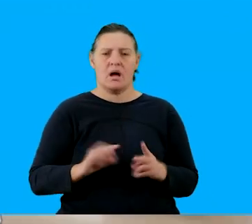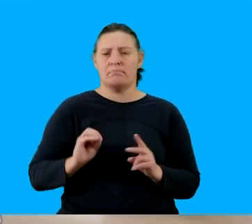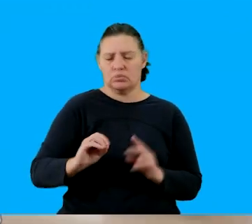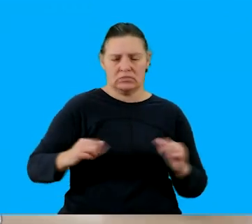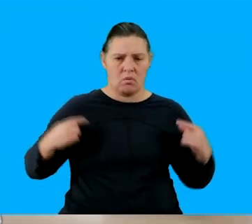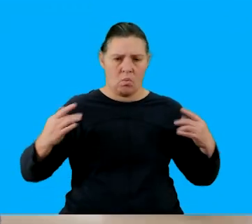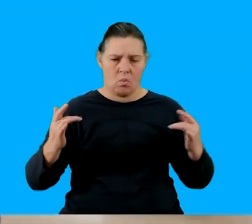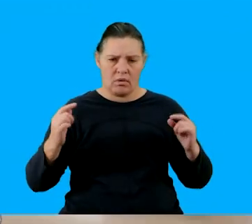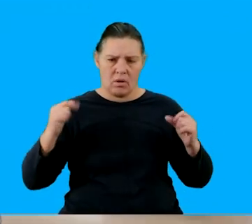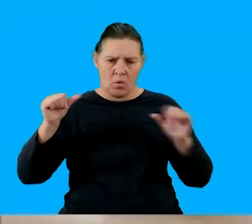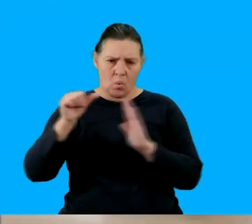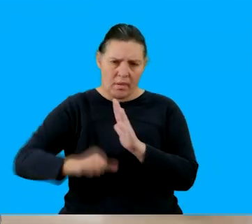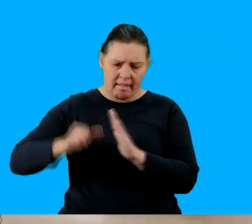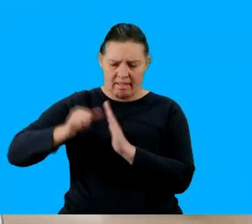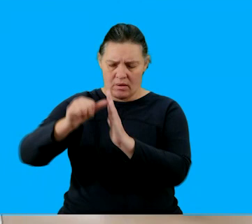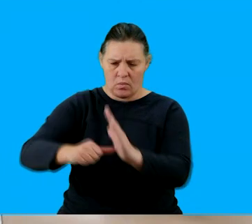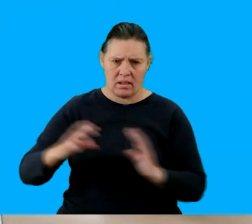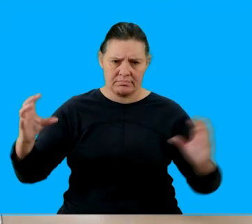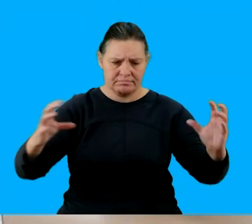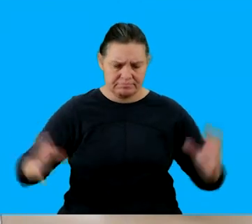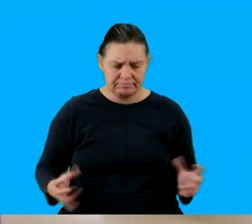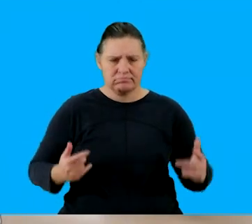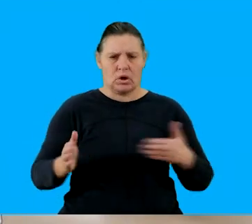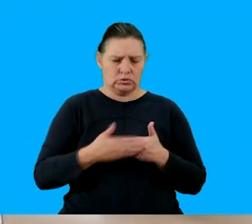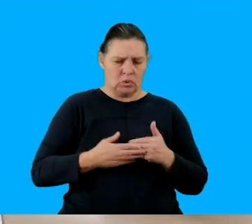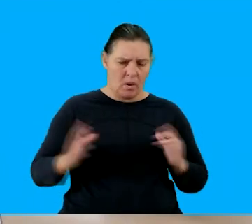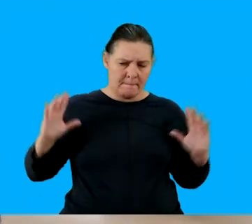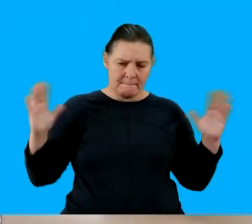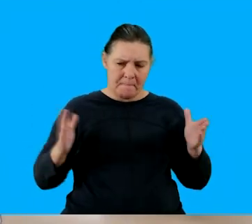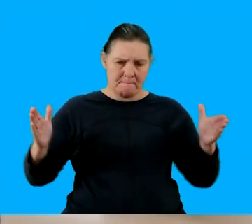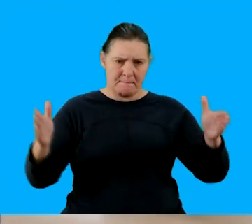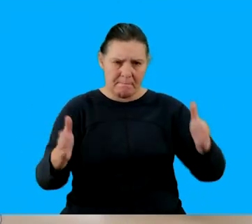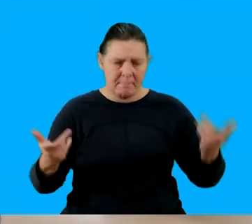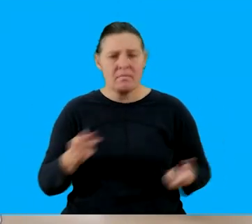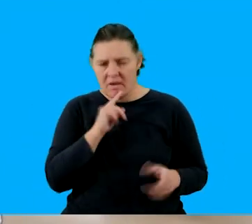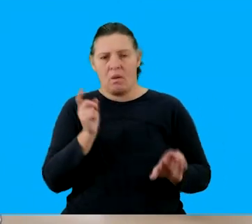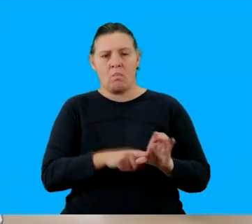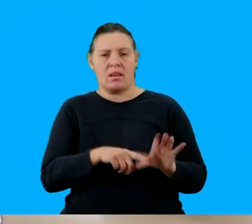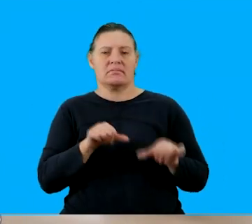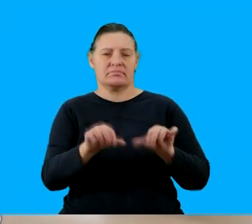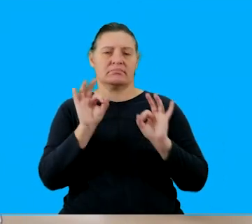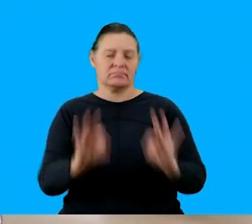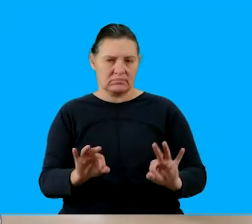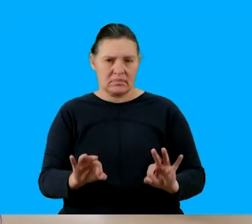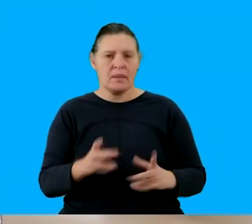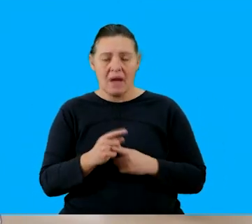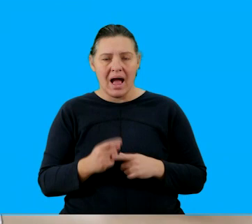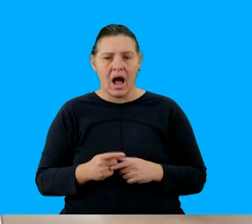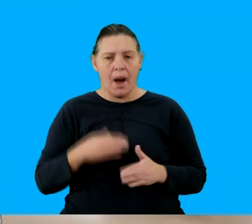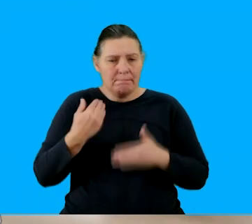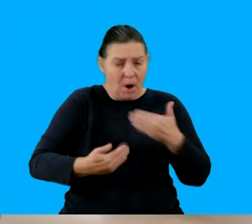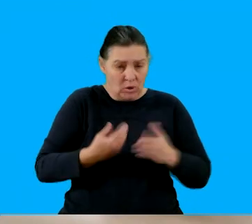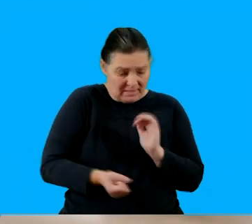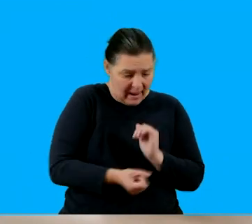installing the wheels, in the process of installing the doors, the quality has to be met. And this would happen during